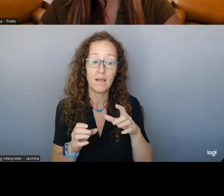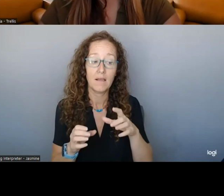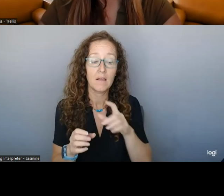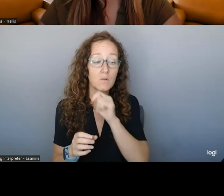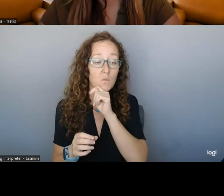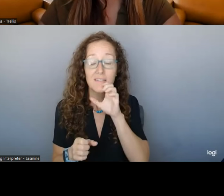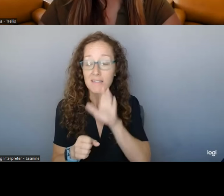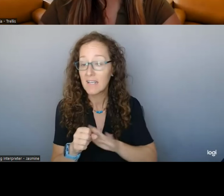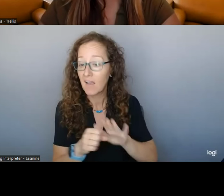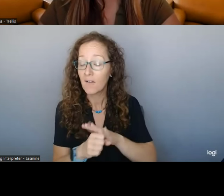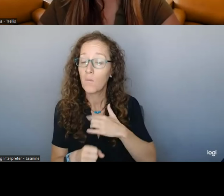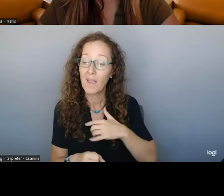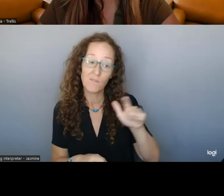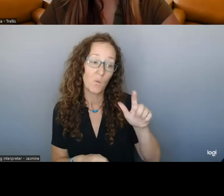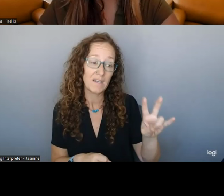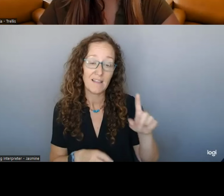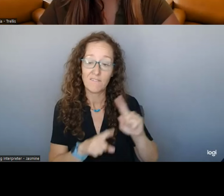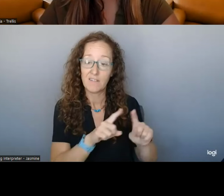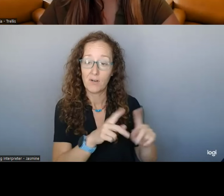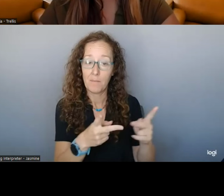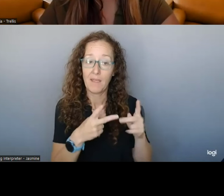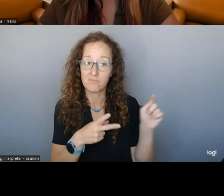view this booklet on